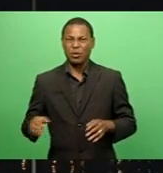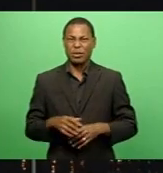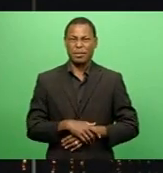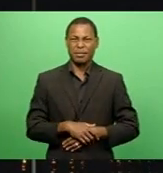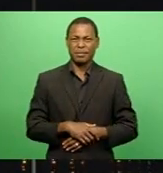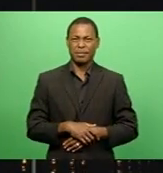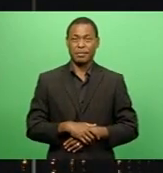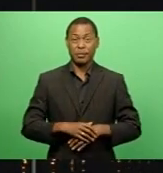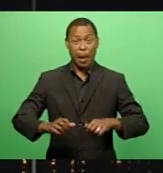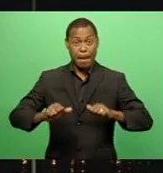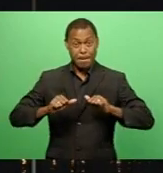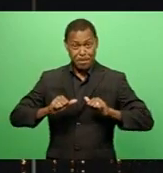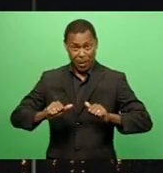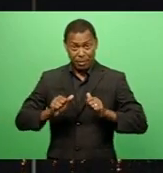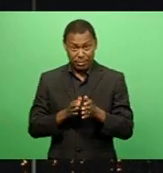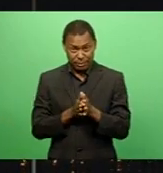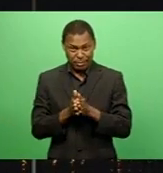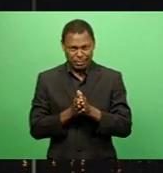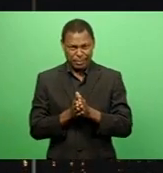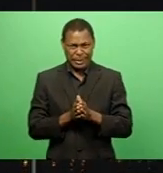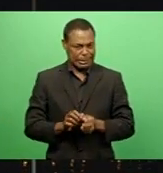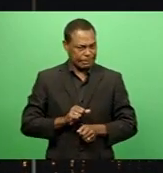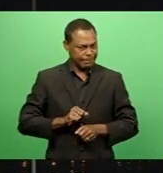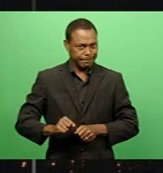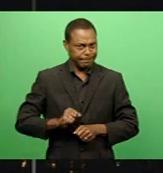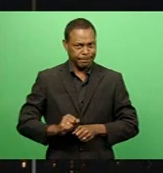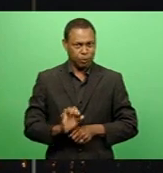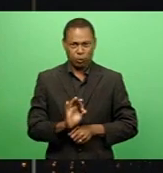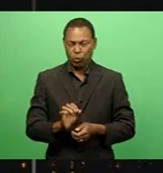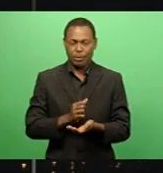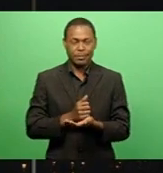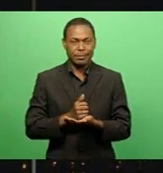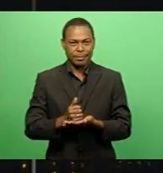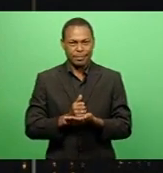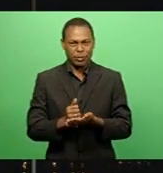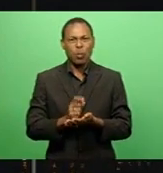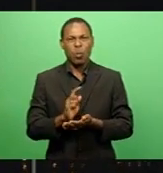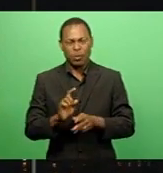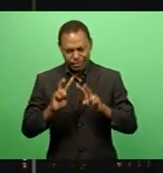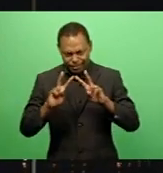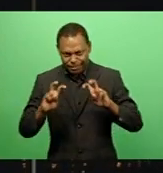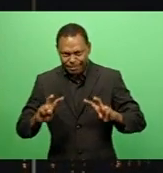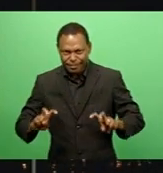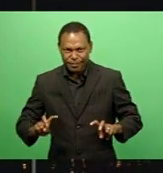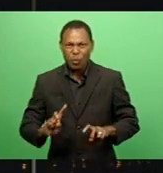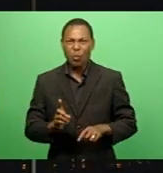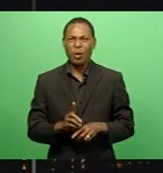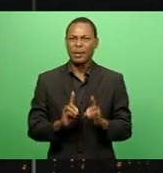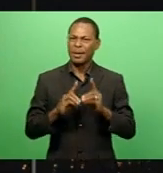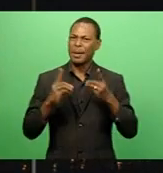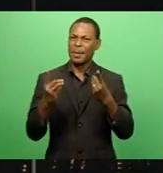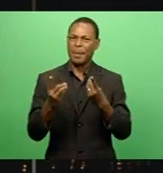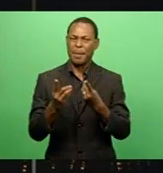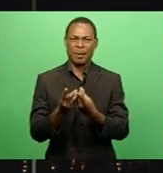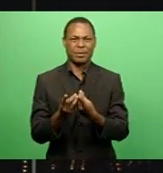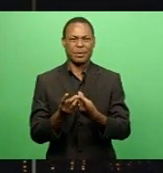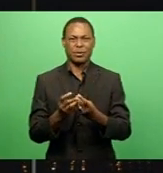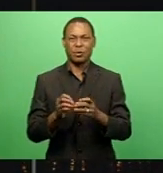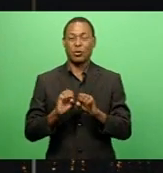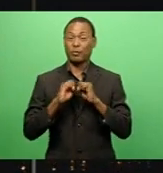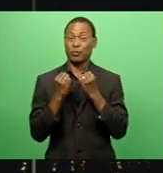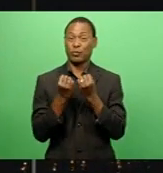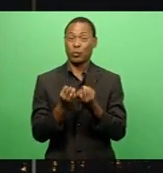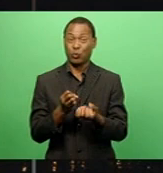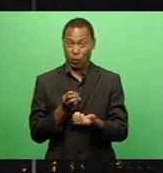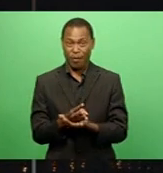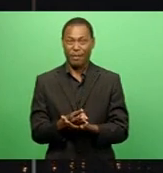Ili Vunisuwai says they condemn such actions and are looking into the matter while liaising with the Department of Social Welfare. The complainant has